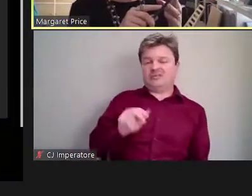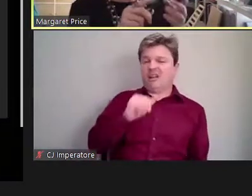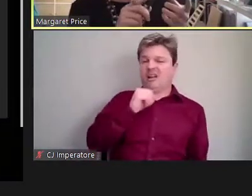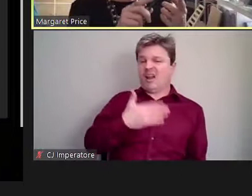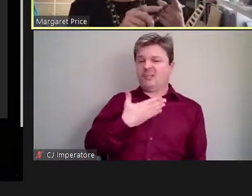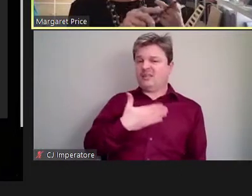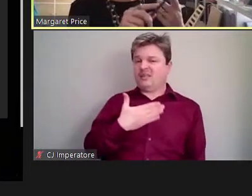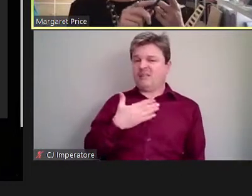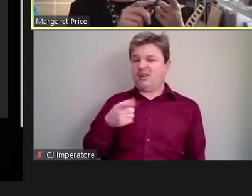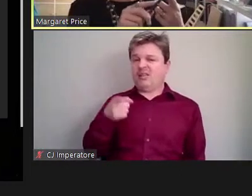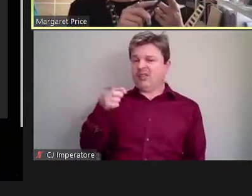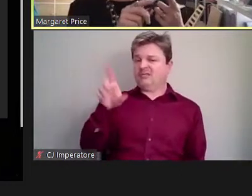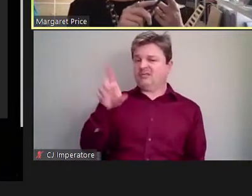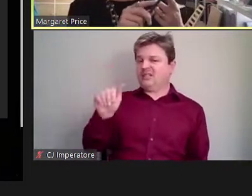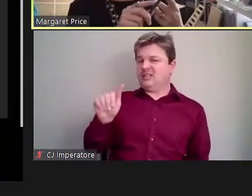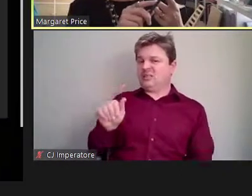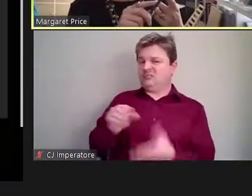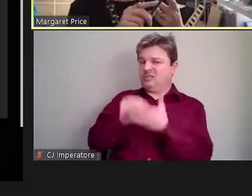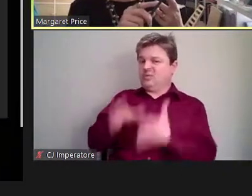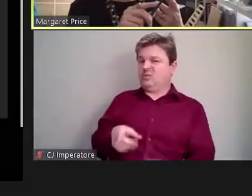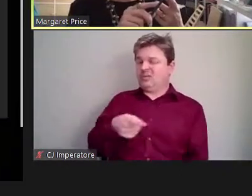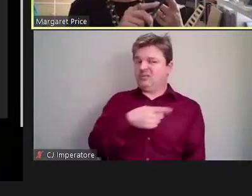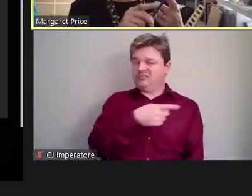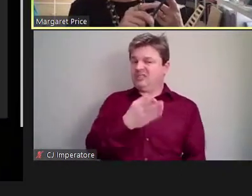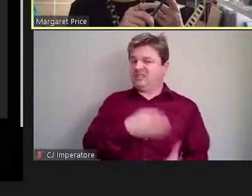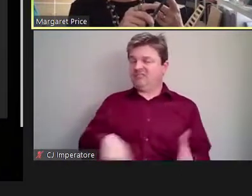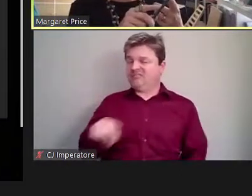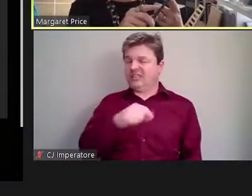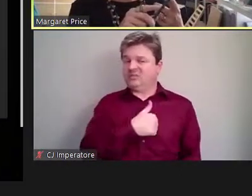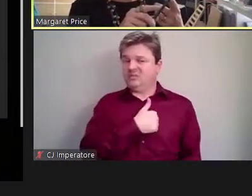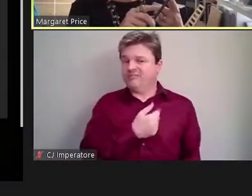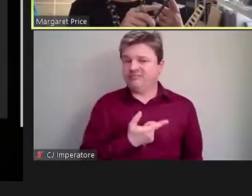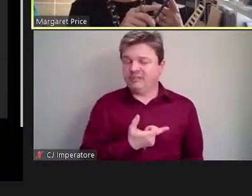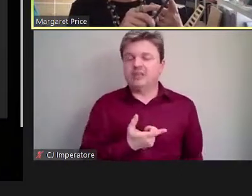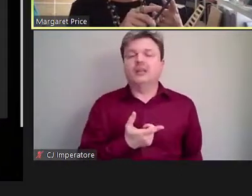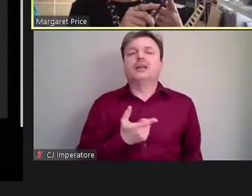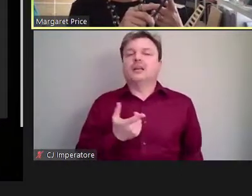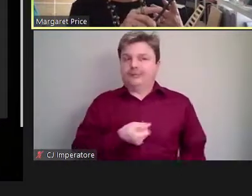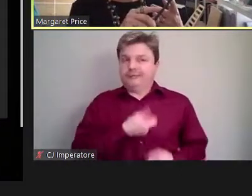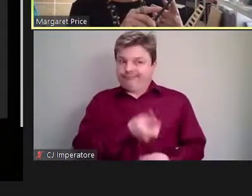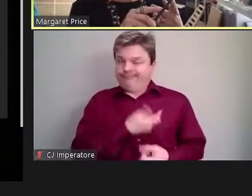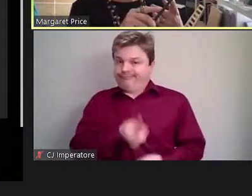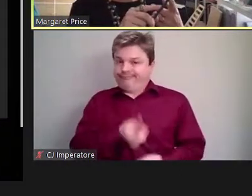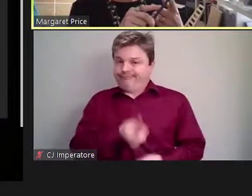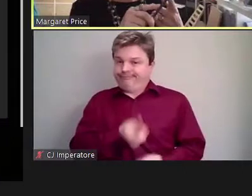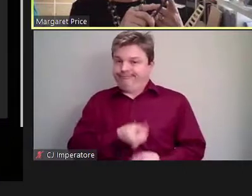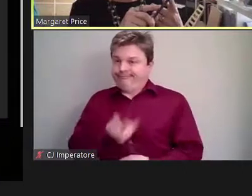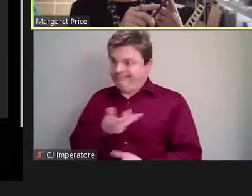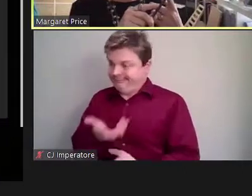disability. And then you have to figure out where that extended time is going to come from.